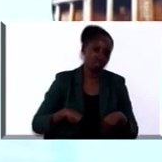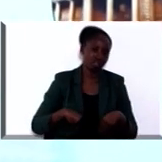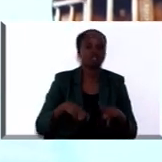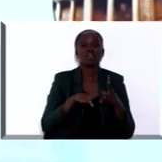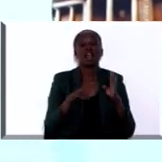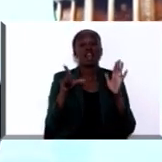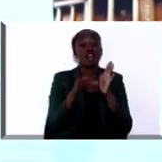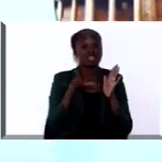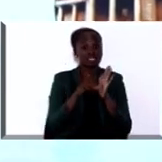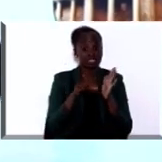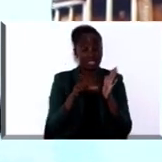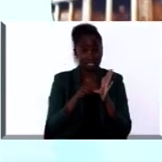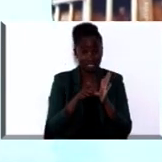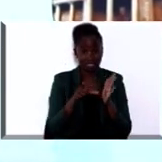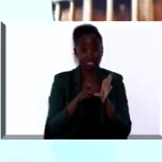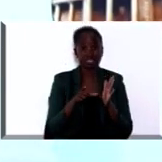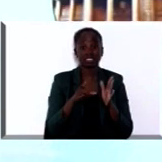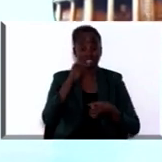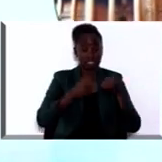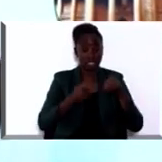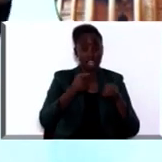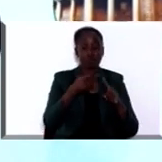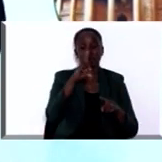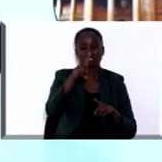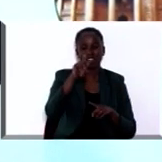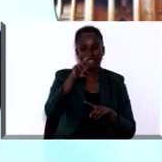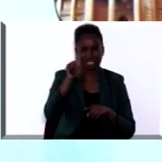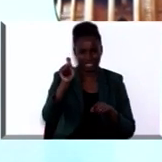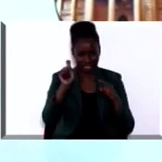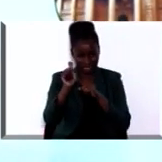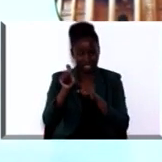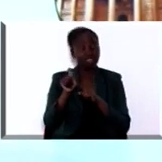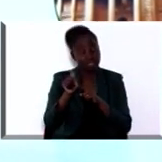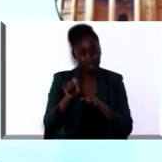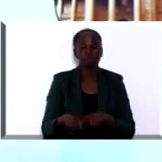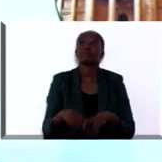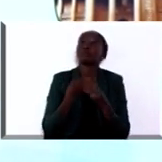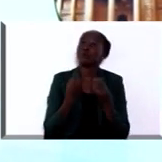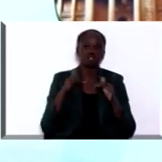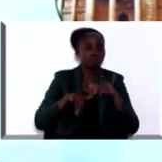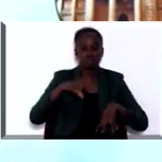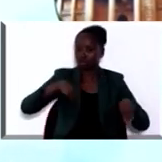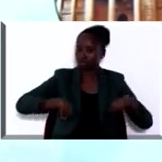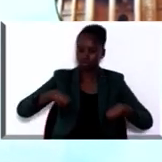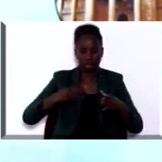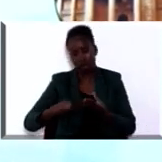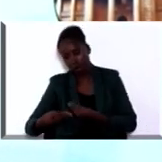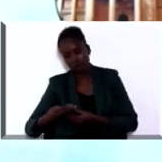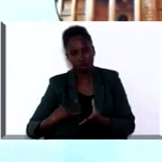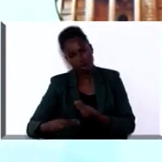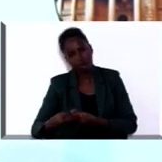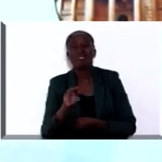licensing centers of the DRT, that's where people are paying bribes. And